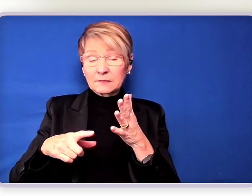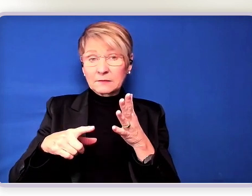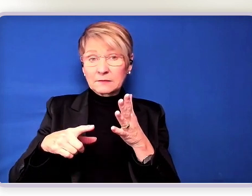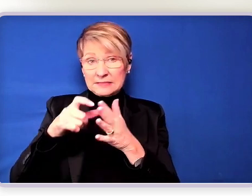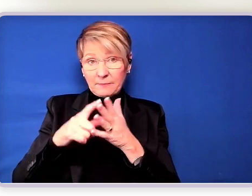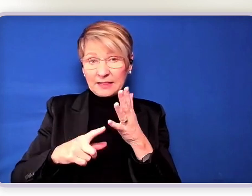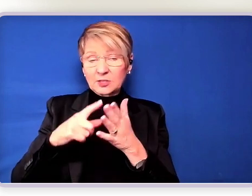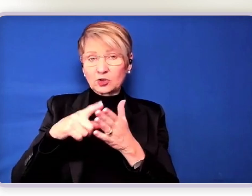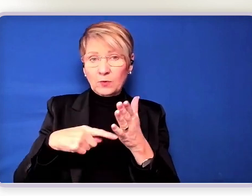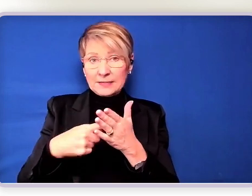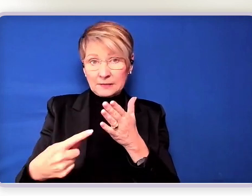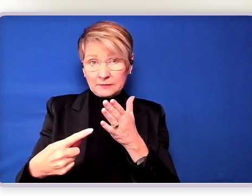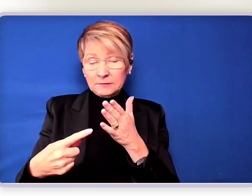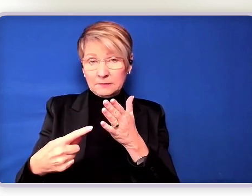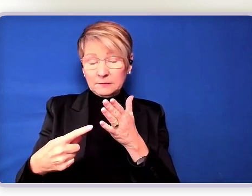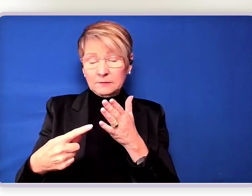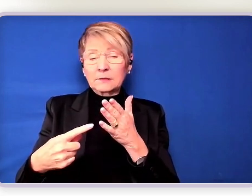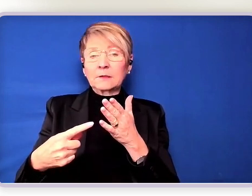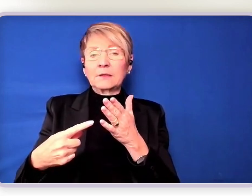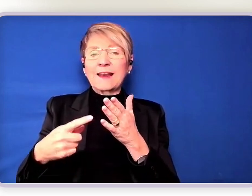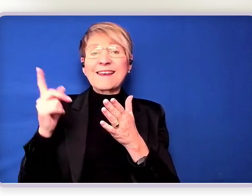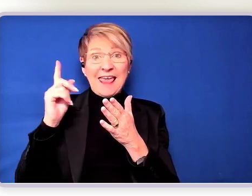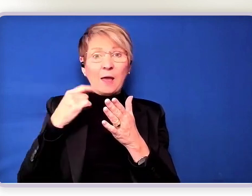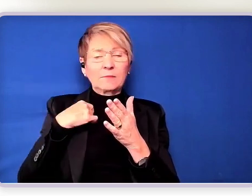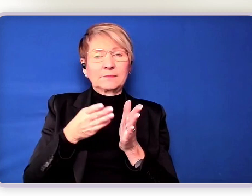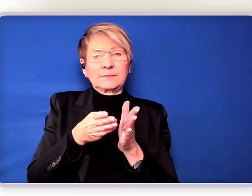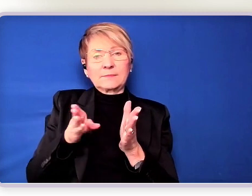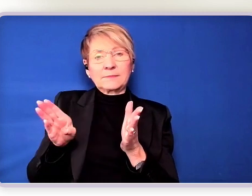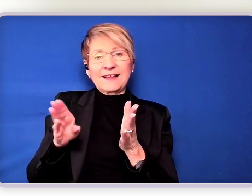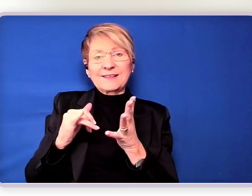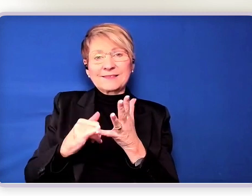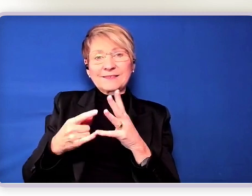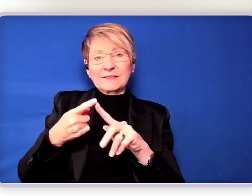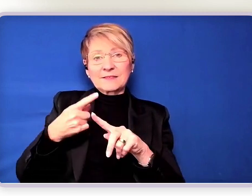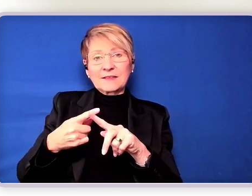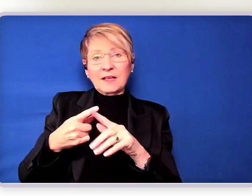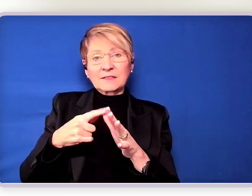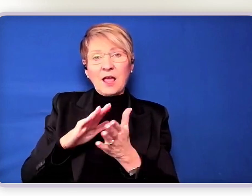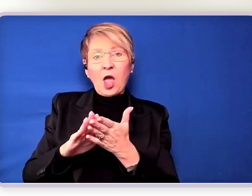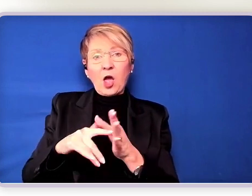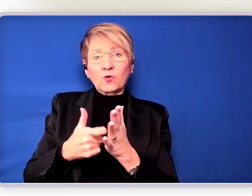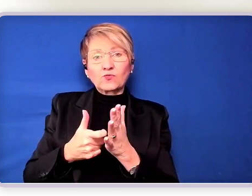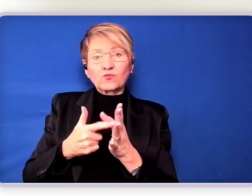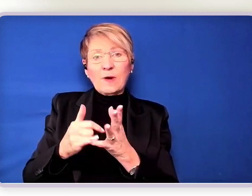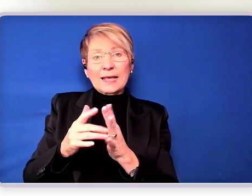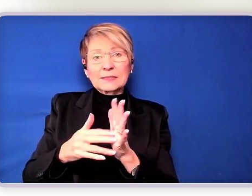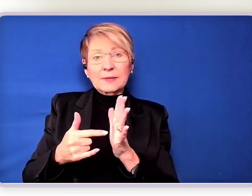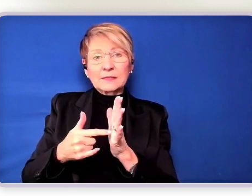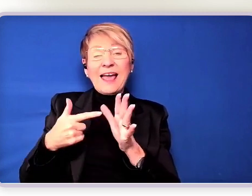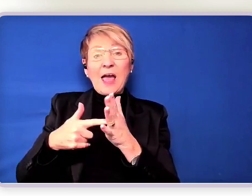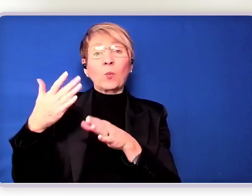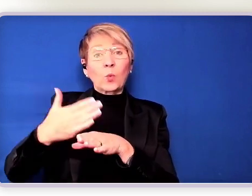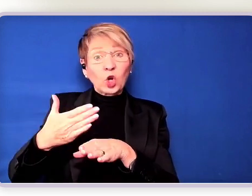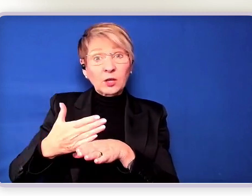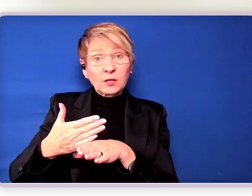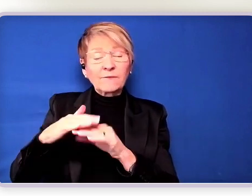sexual harassment in the workplace for women. But we provide legal advice, and people don't have to